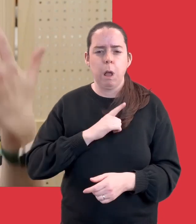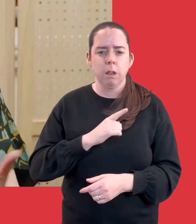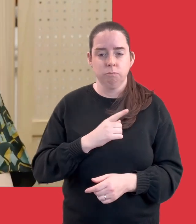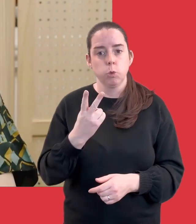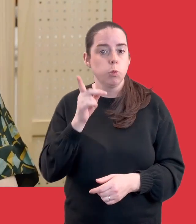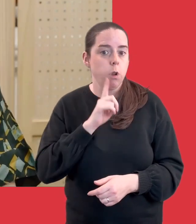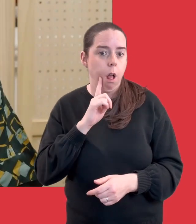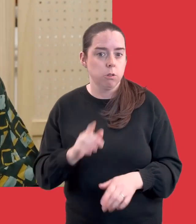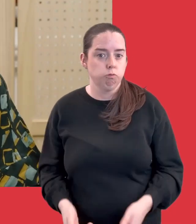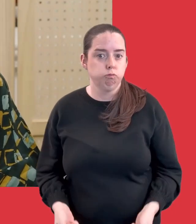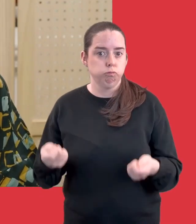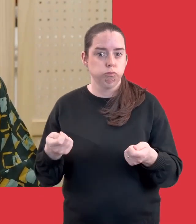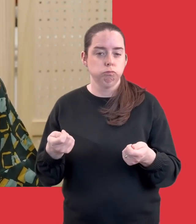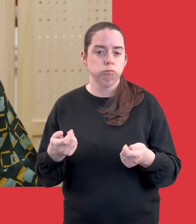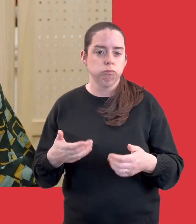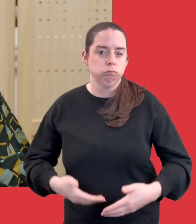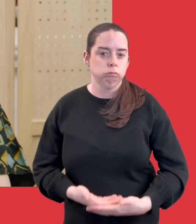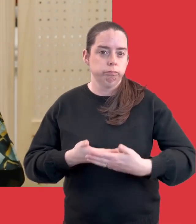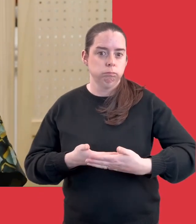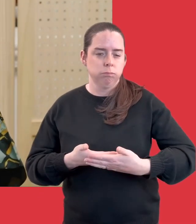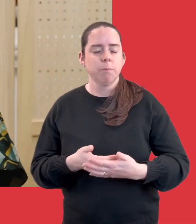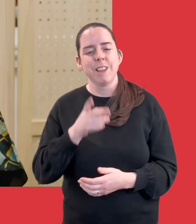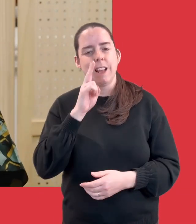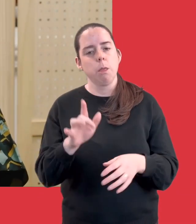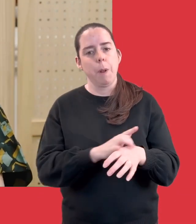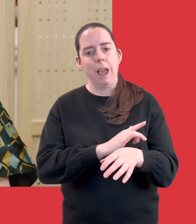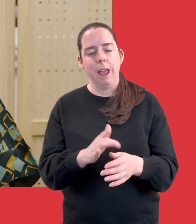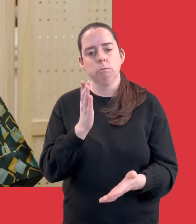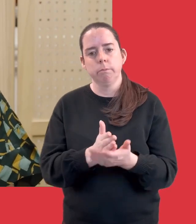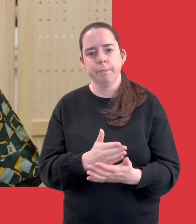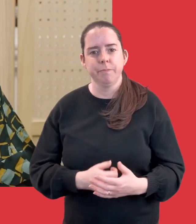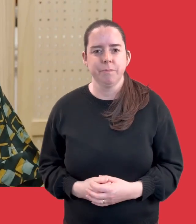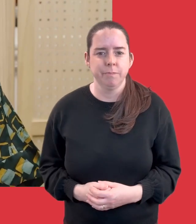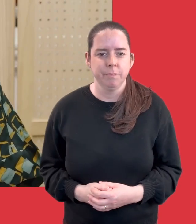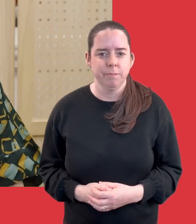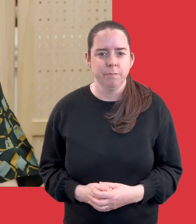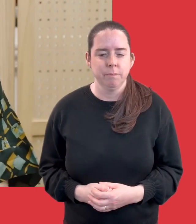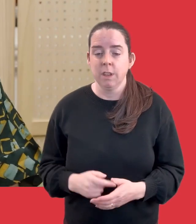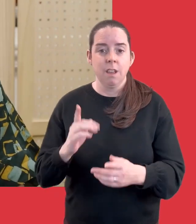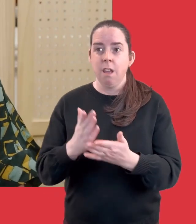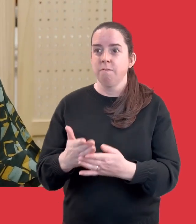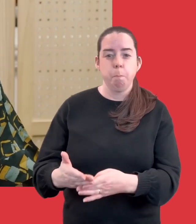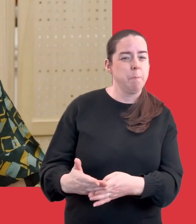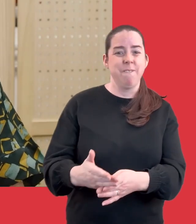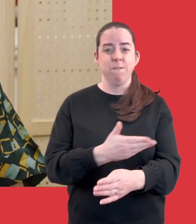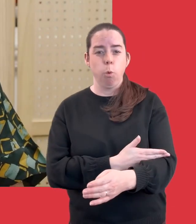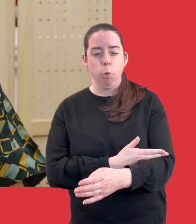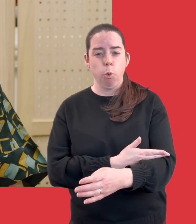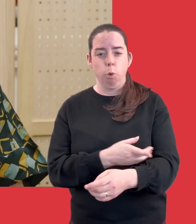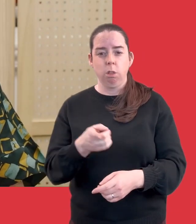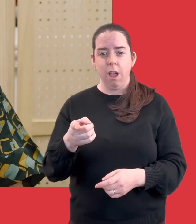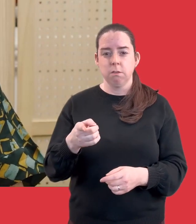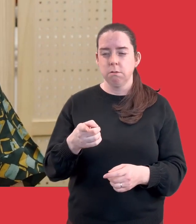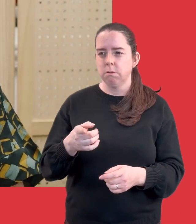she did have two girls, and we see that in the play. But even before that,